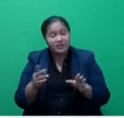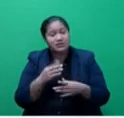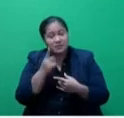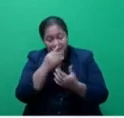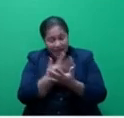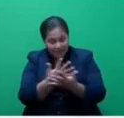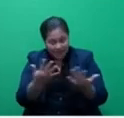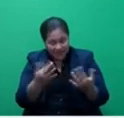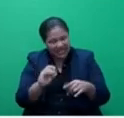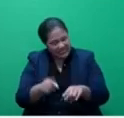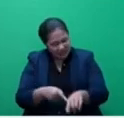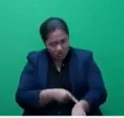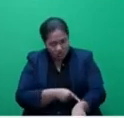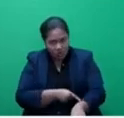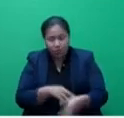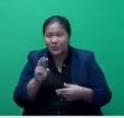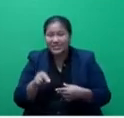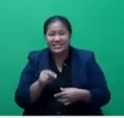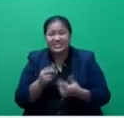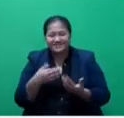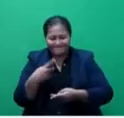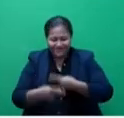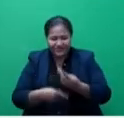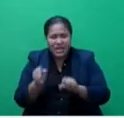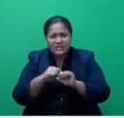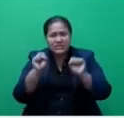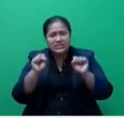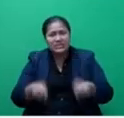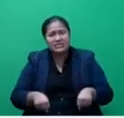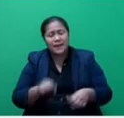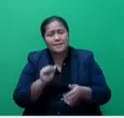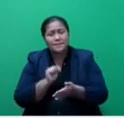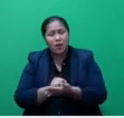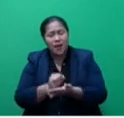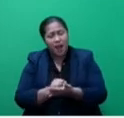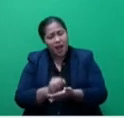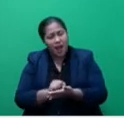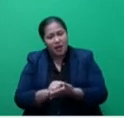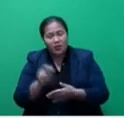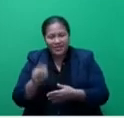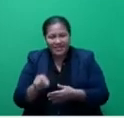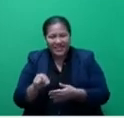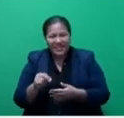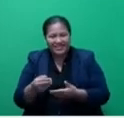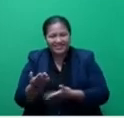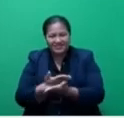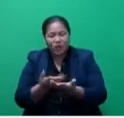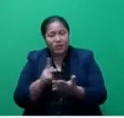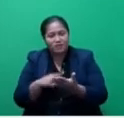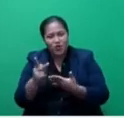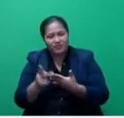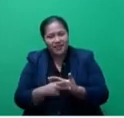delayed. The need to roll out an interactive system and not run parallel is needed with commonality in program